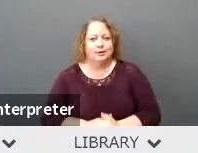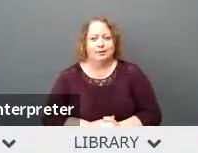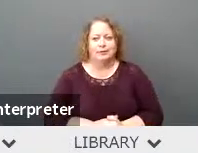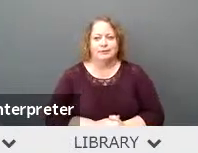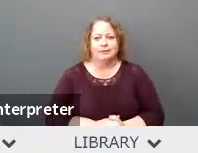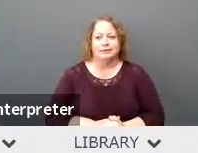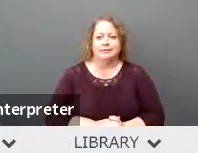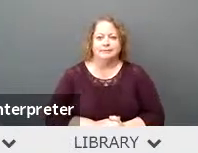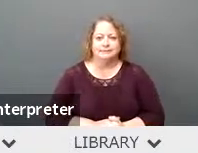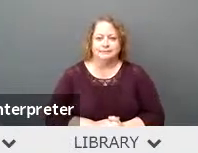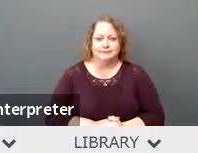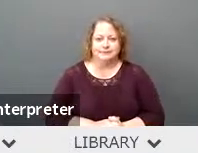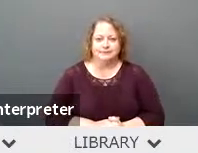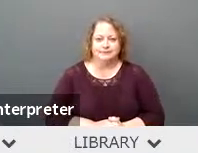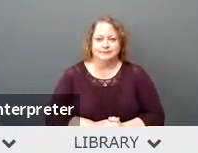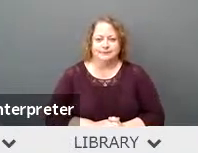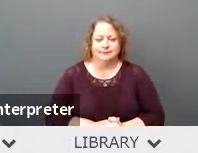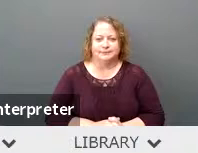Gosh.